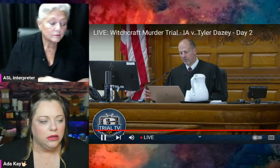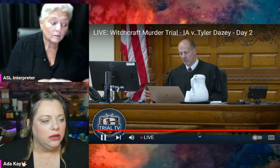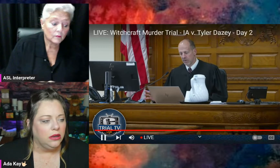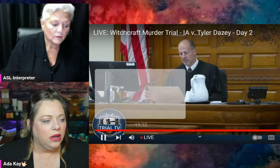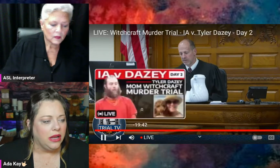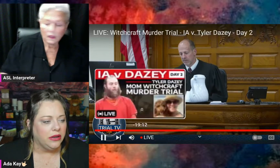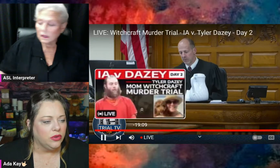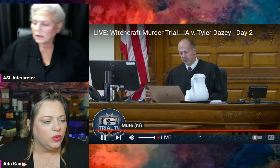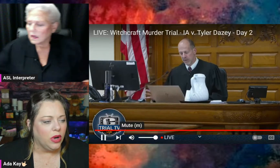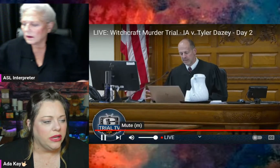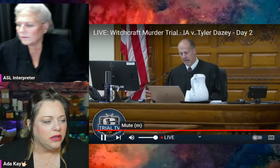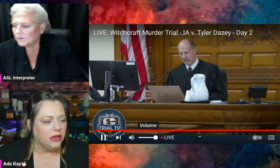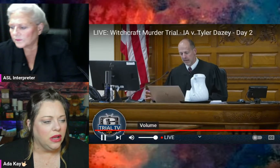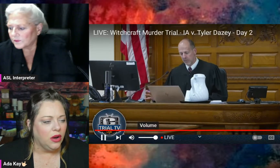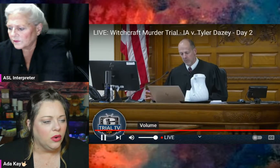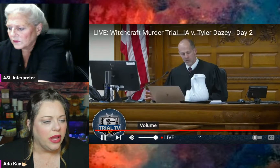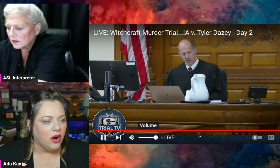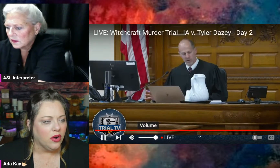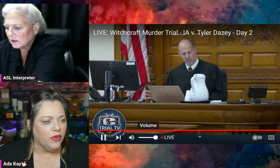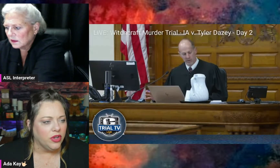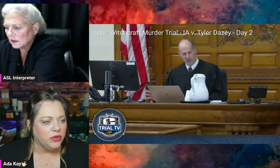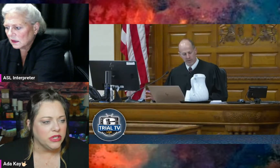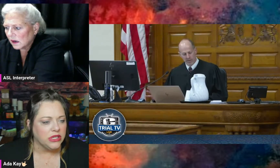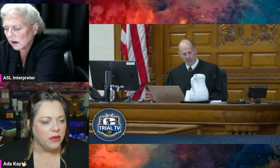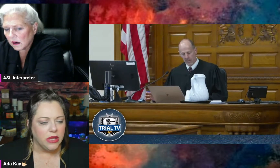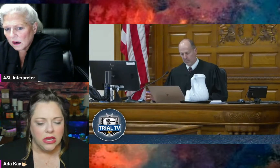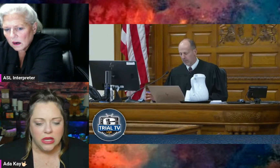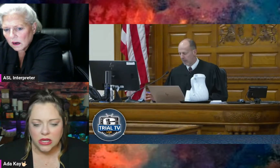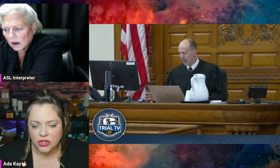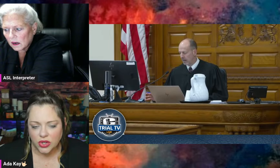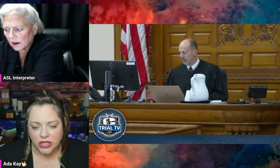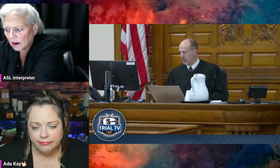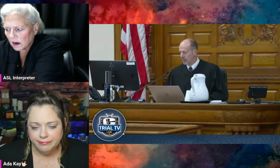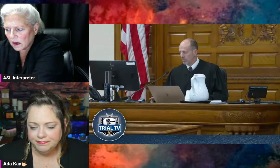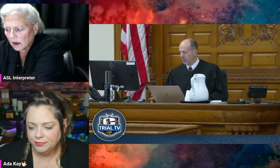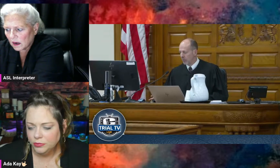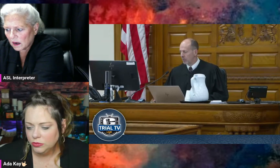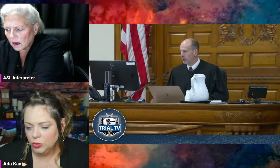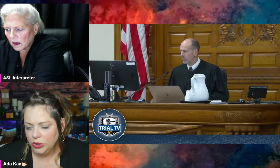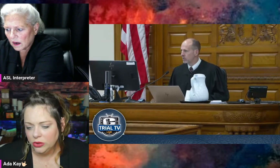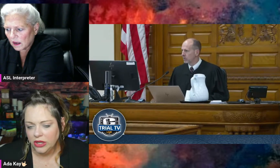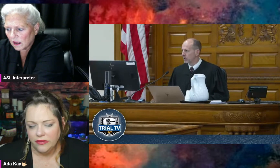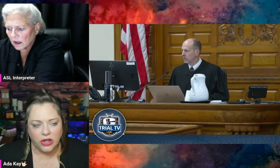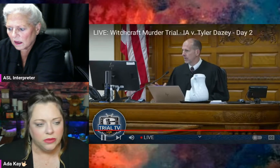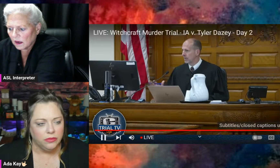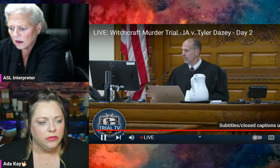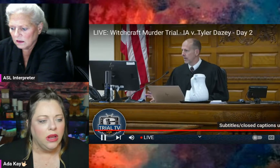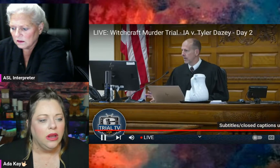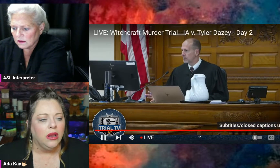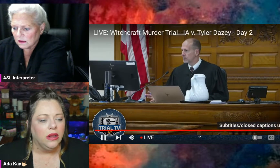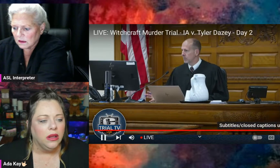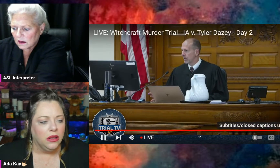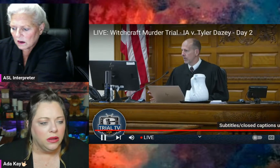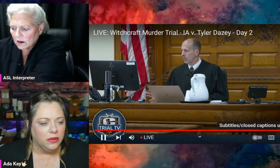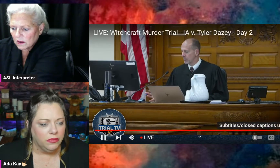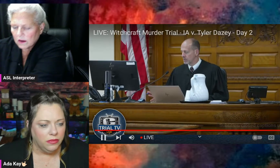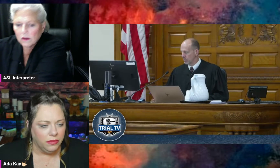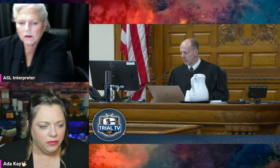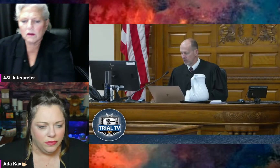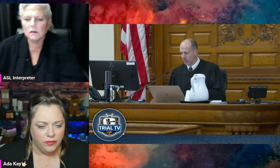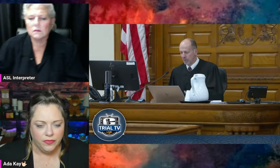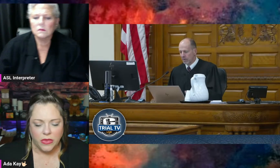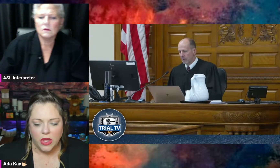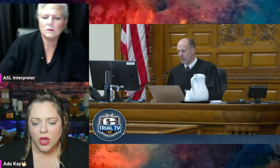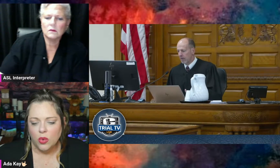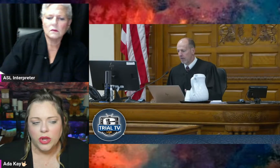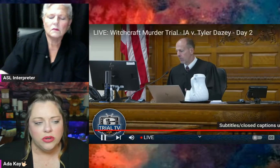judge. I don't know why yet. Okay, our volume is up. It's on them. Before we We don't bring the have jury in, Mr. Blair or